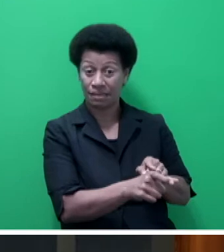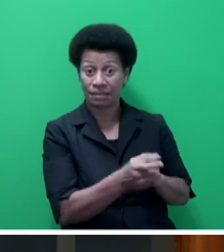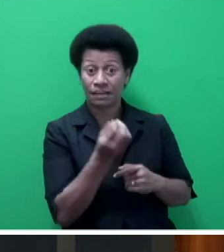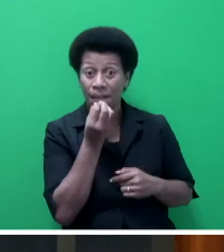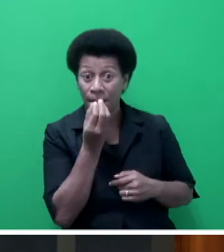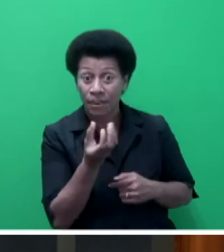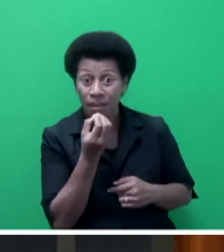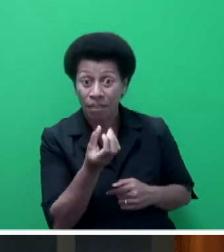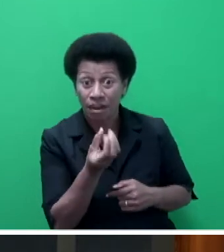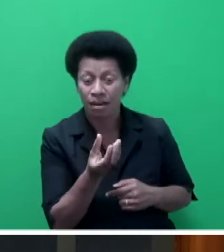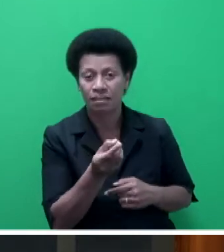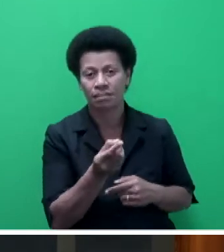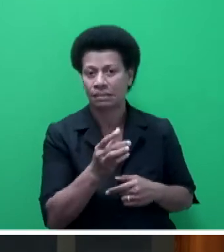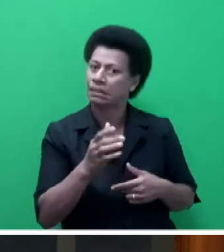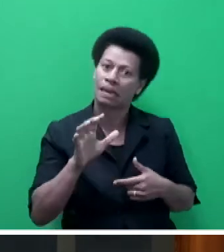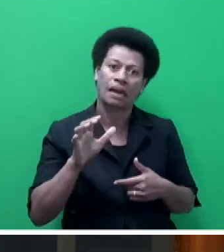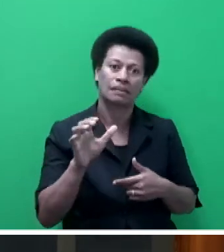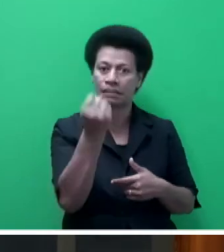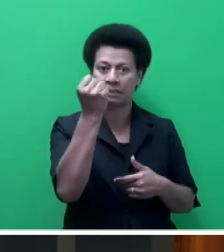a successful summit.